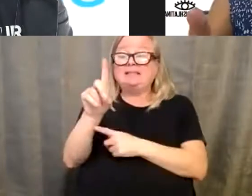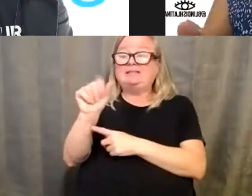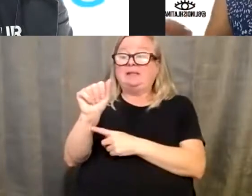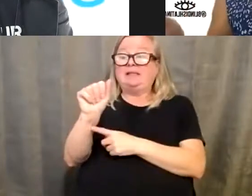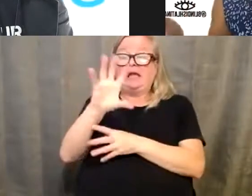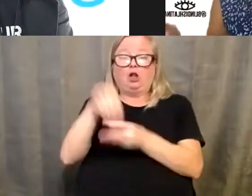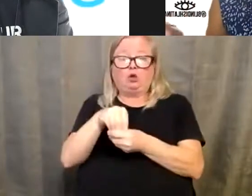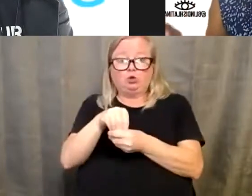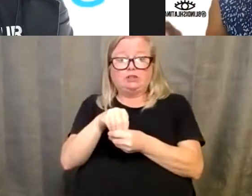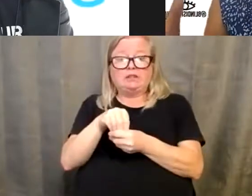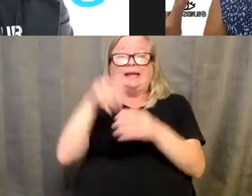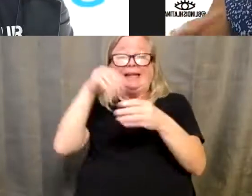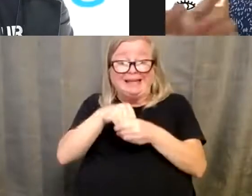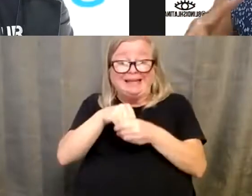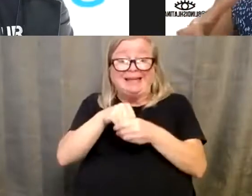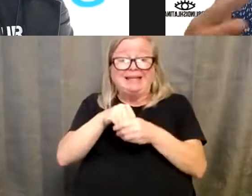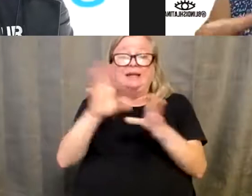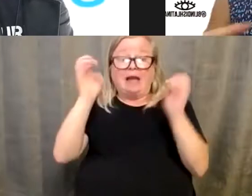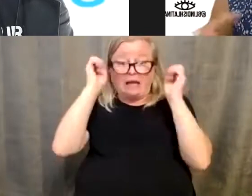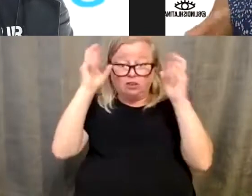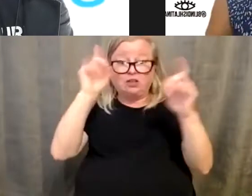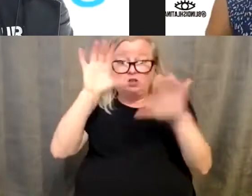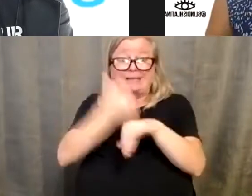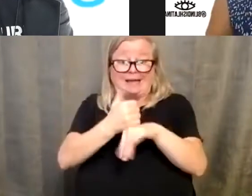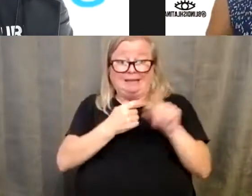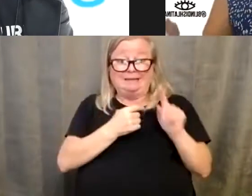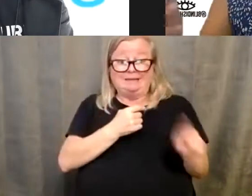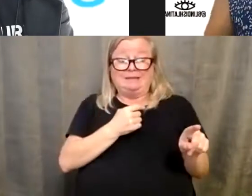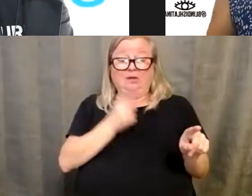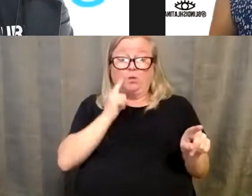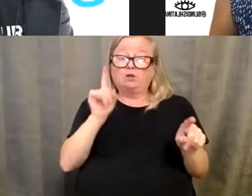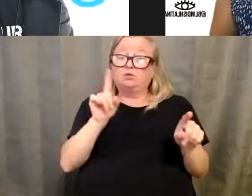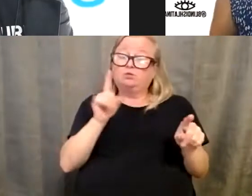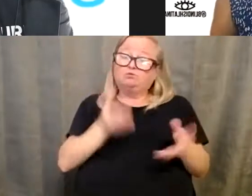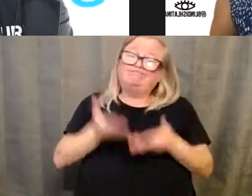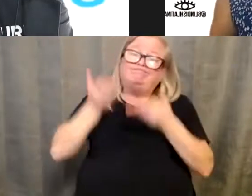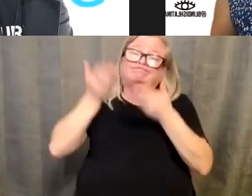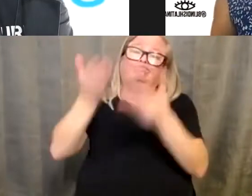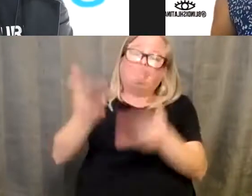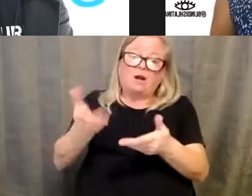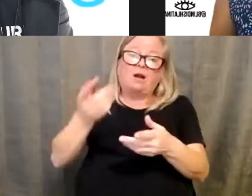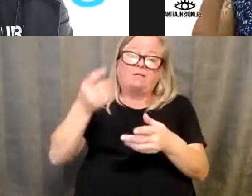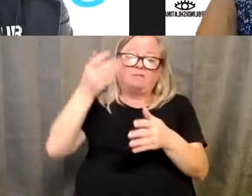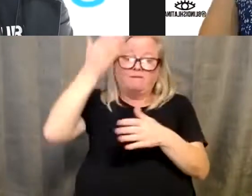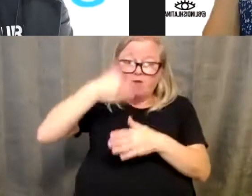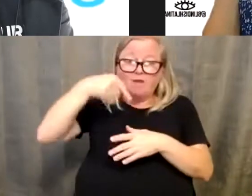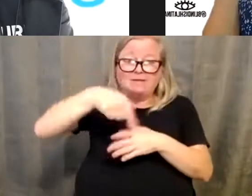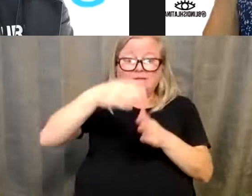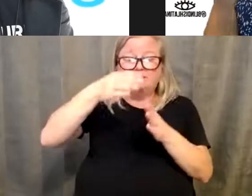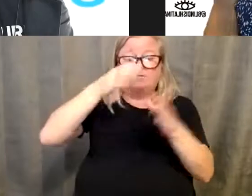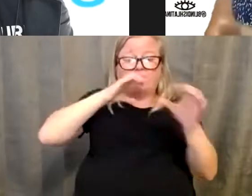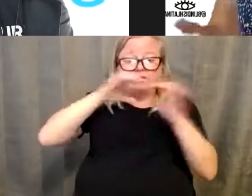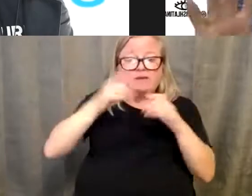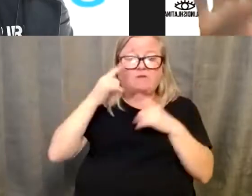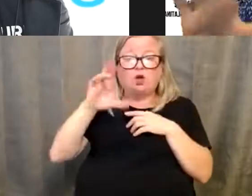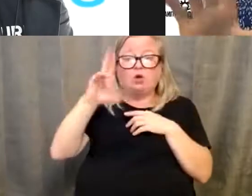inclusion in educational settings. And this is something we really wanted to bring to the forefront of this conversation for CUNY.